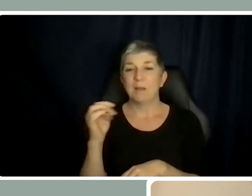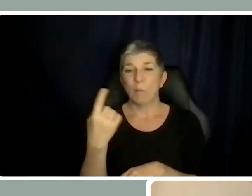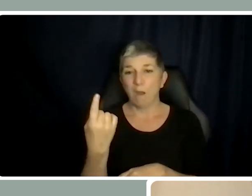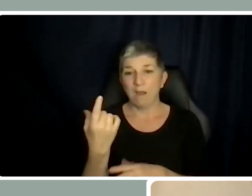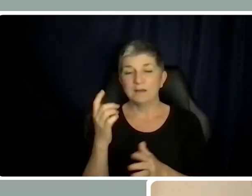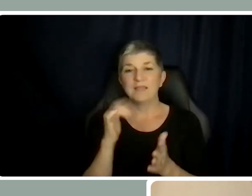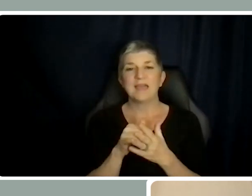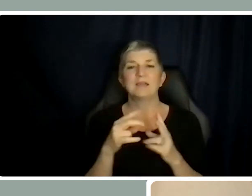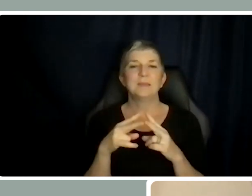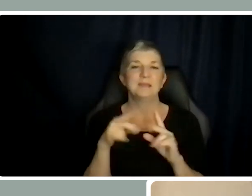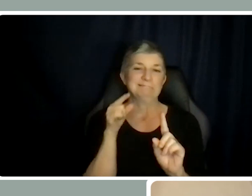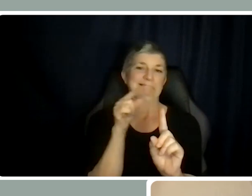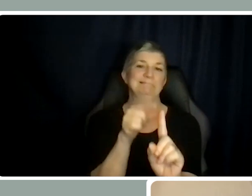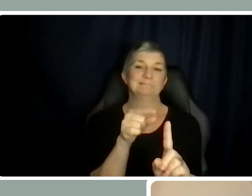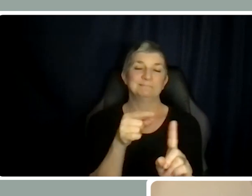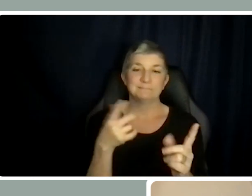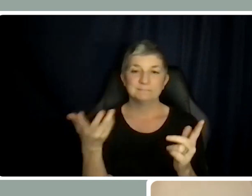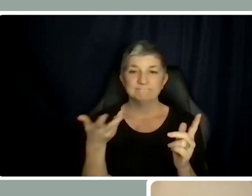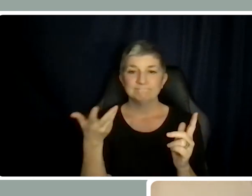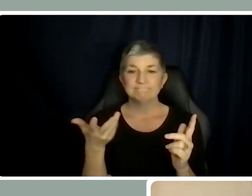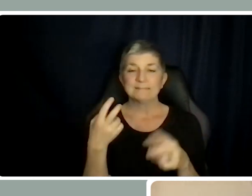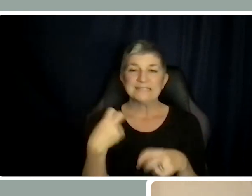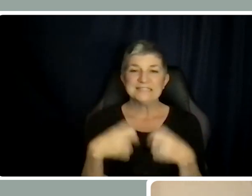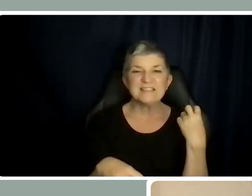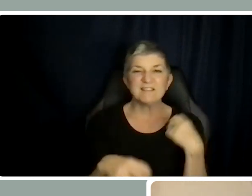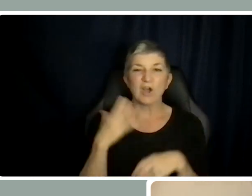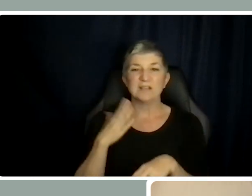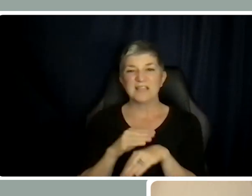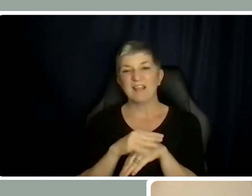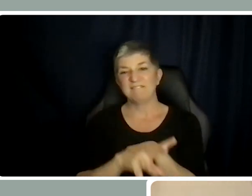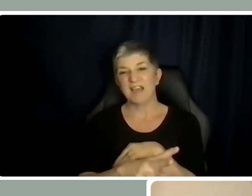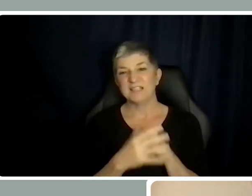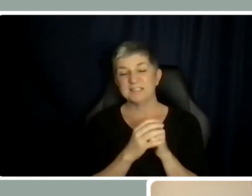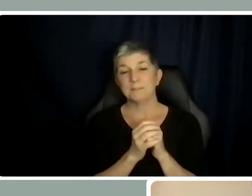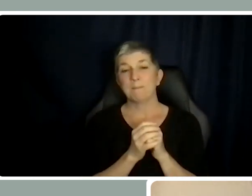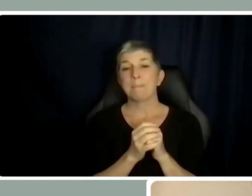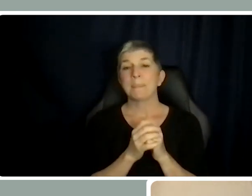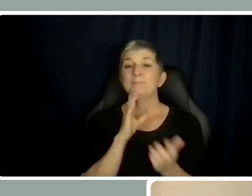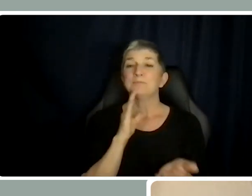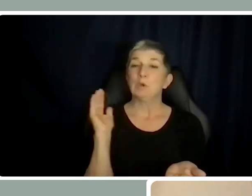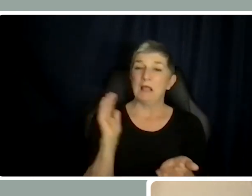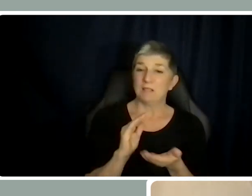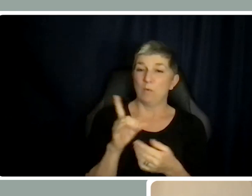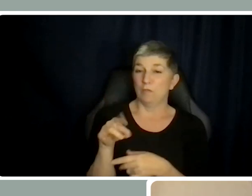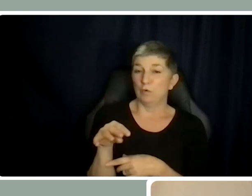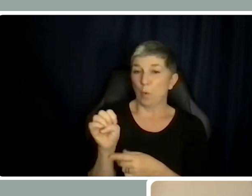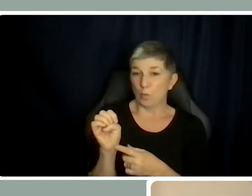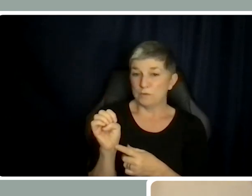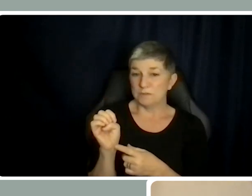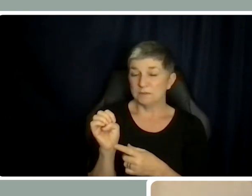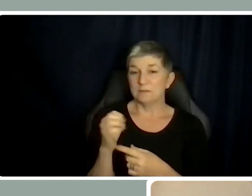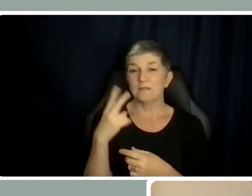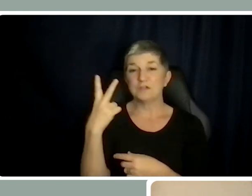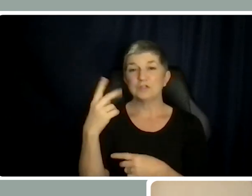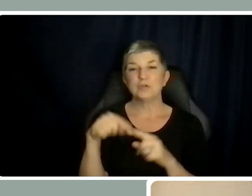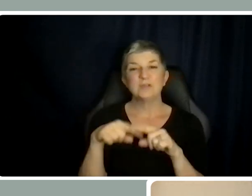that can be really a particularly difficult side effect. You can lower the dose of TDM1. So there are 2